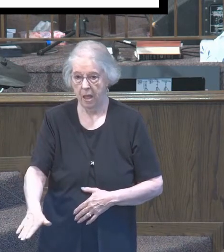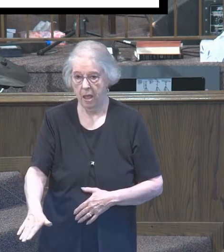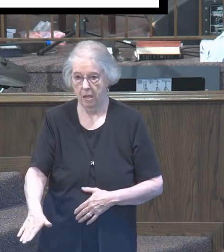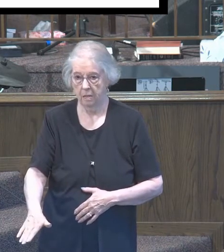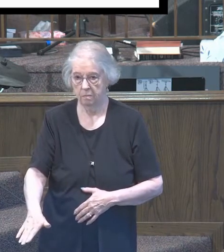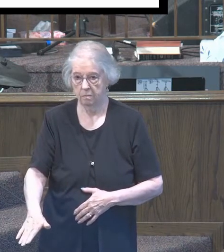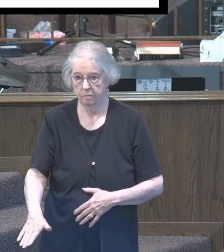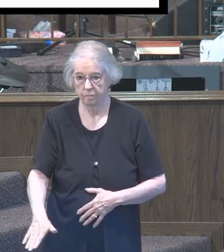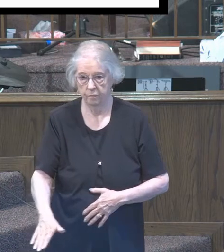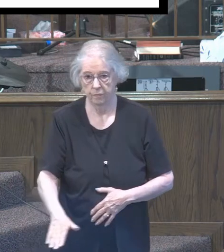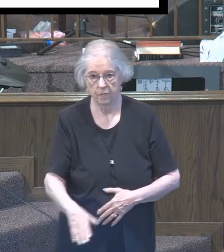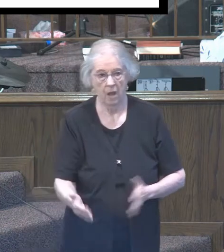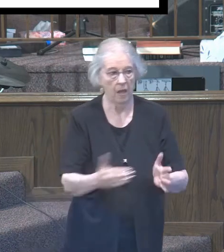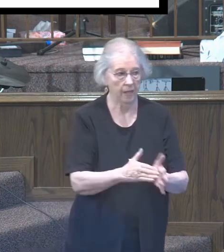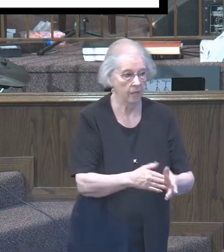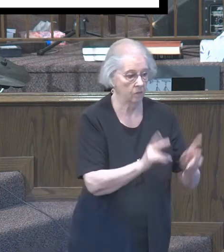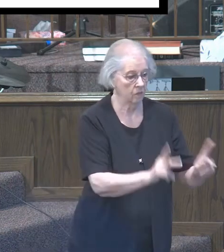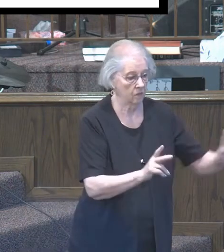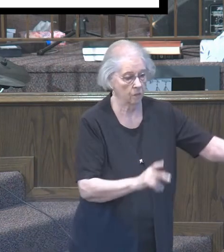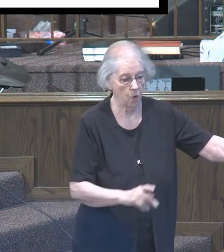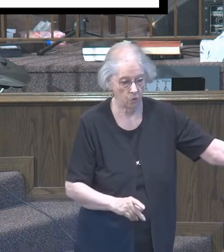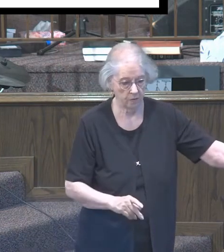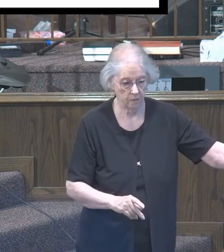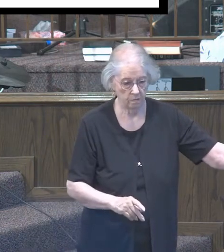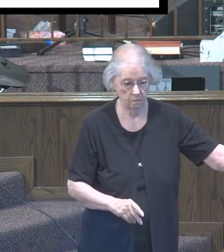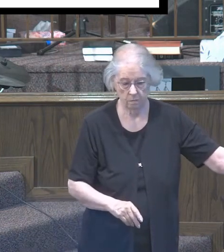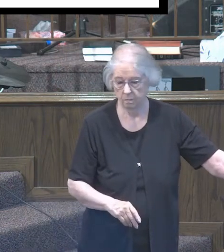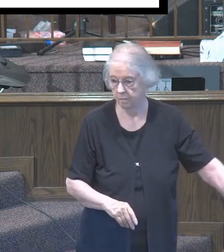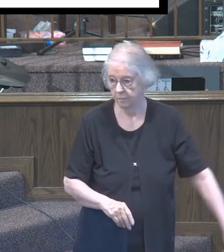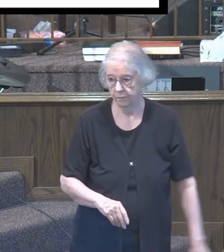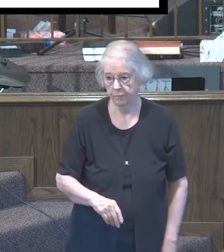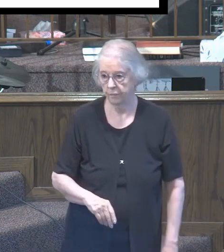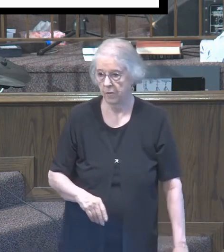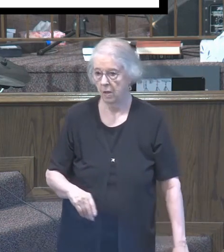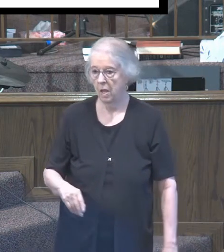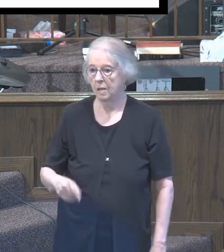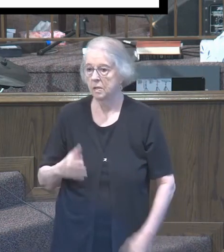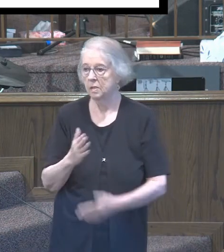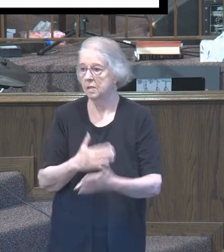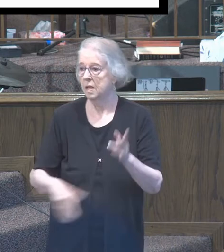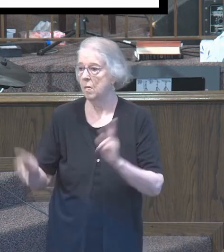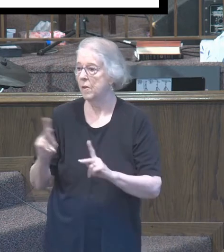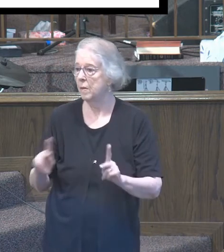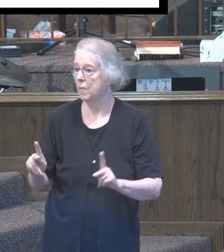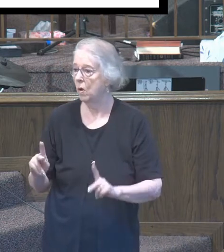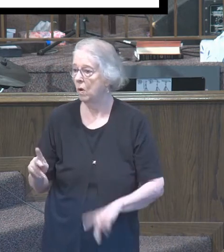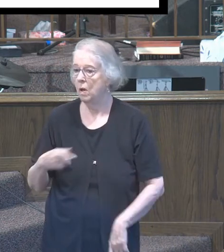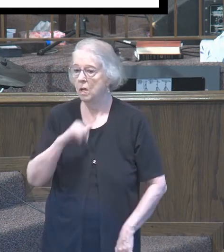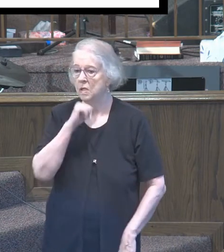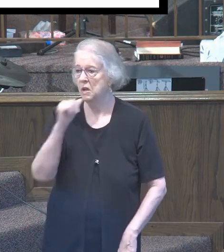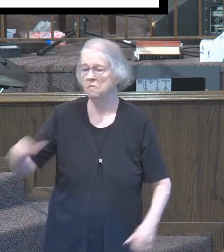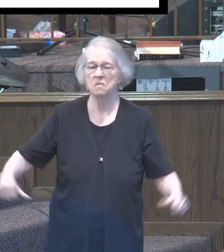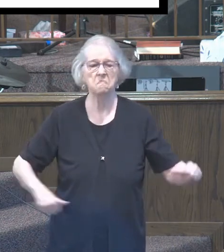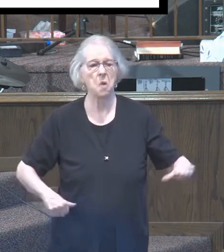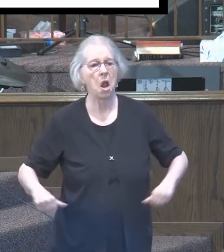traditions. You only make things worse when you lay down a smokescreen of pious talk, saying, I'll pray for you, and